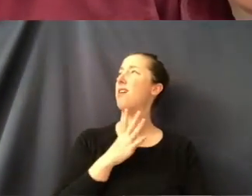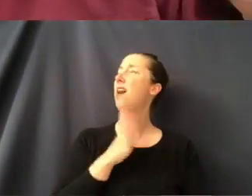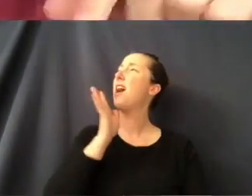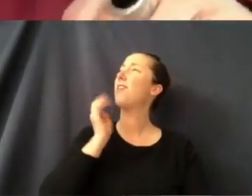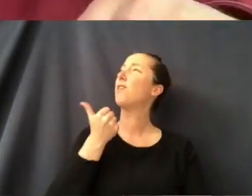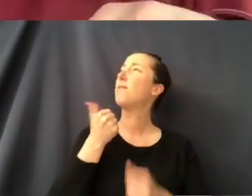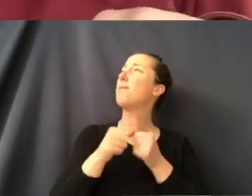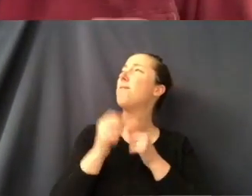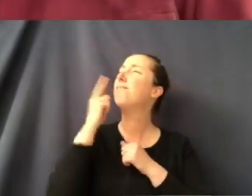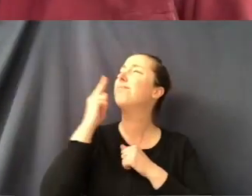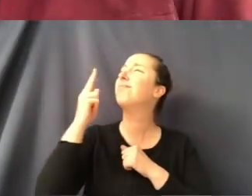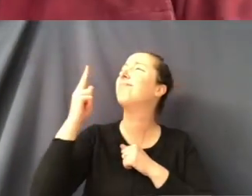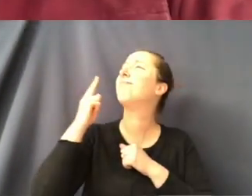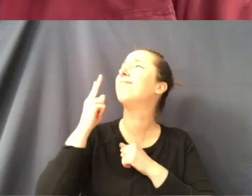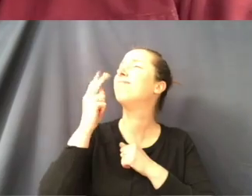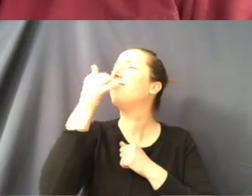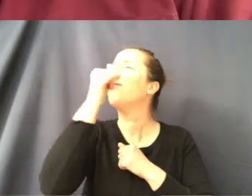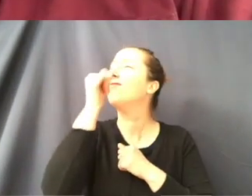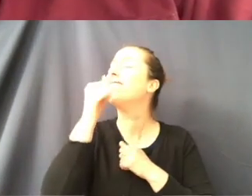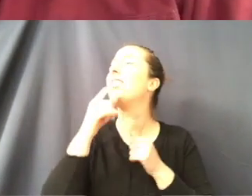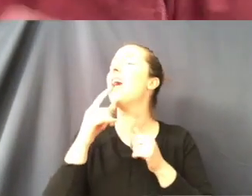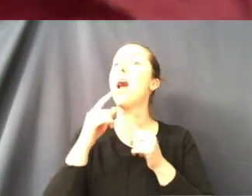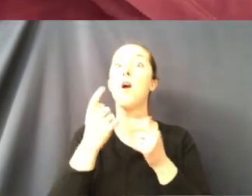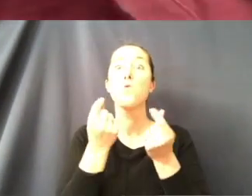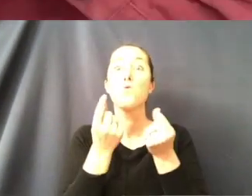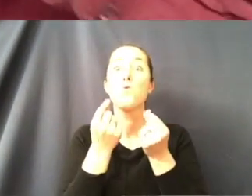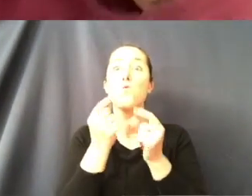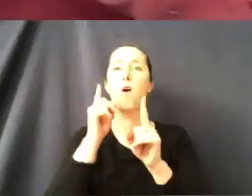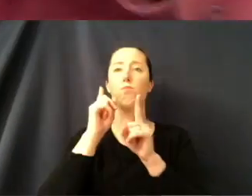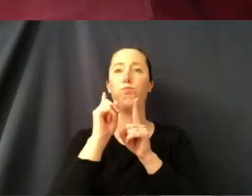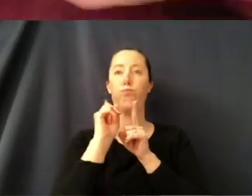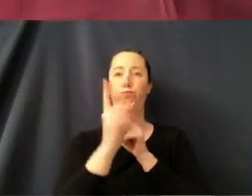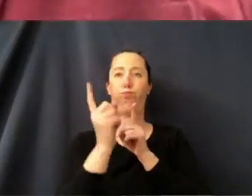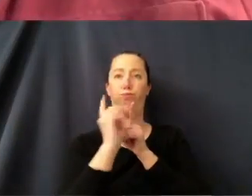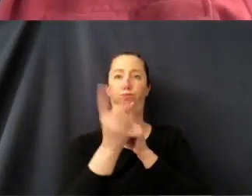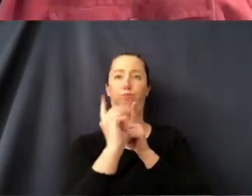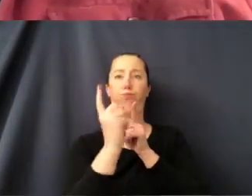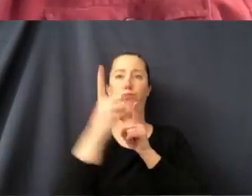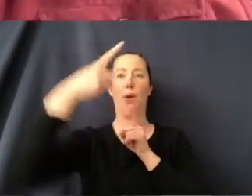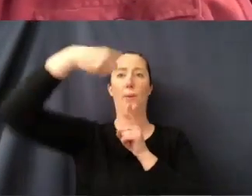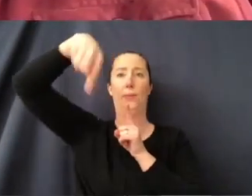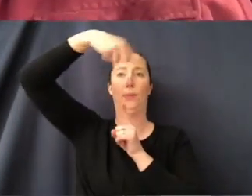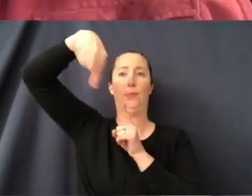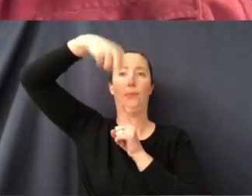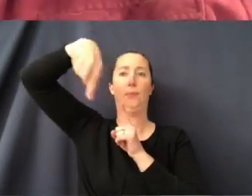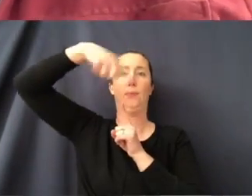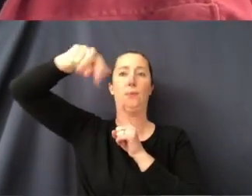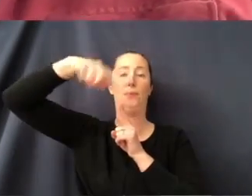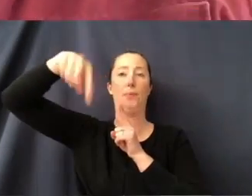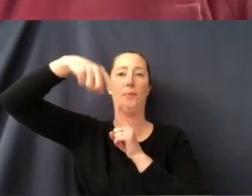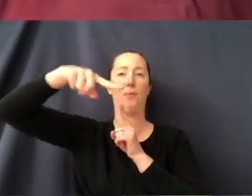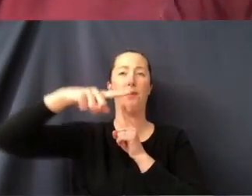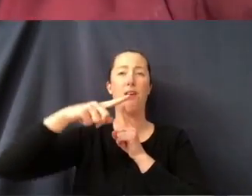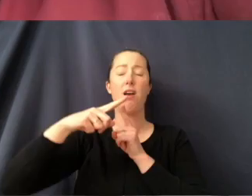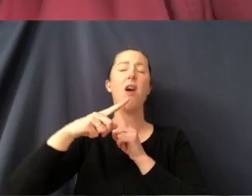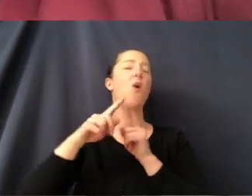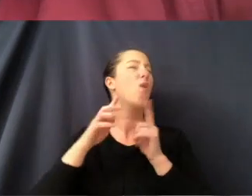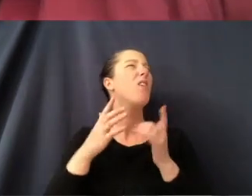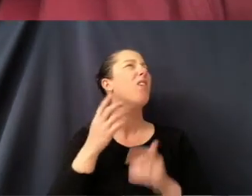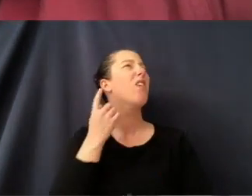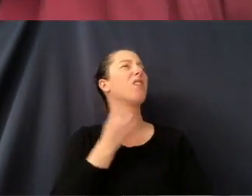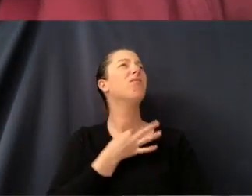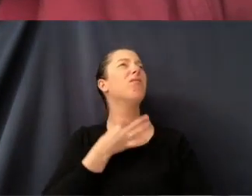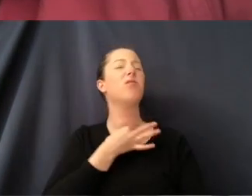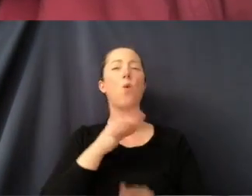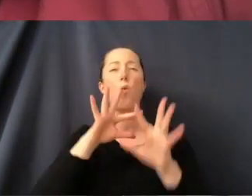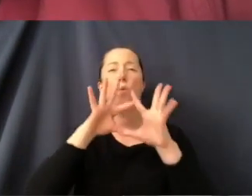finger, but only with one hand? So you have to start it, and then you can't touch it anymore, and you got to keep it going. What is the world record for